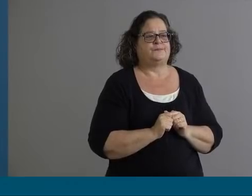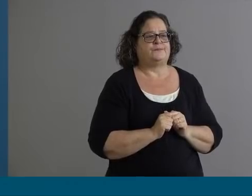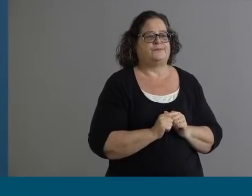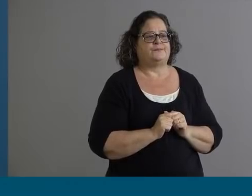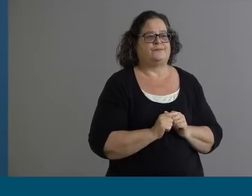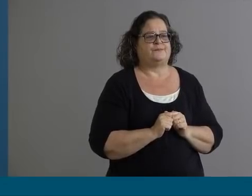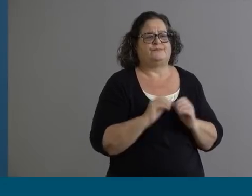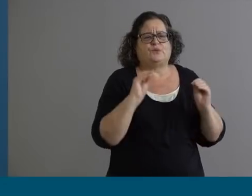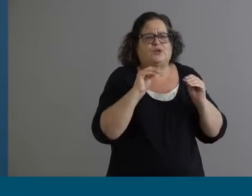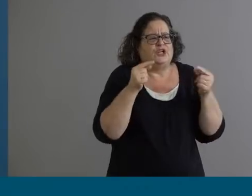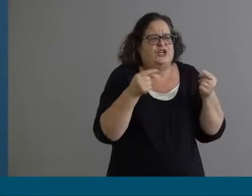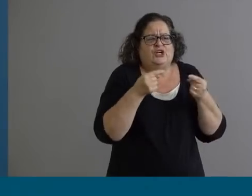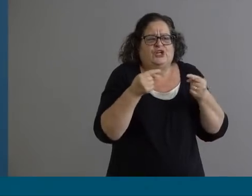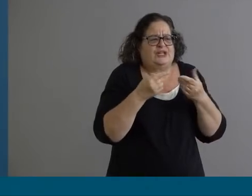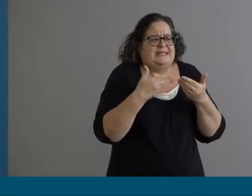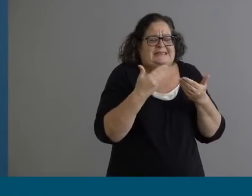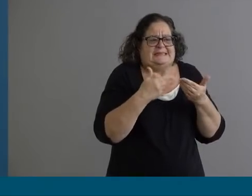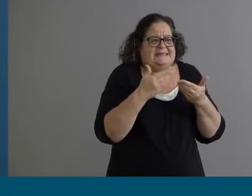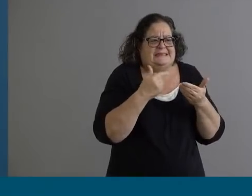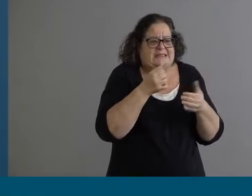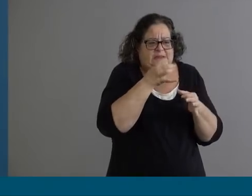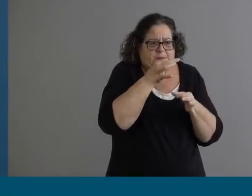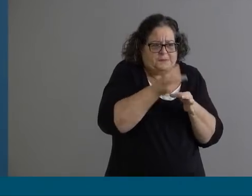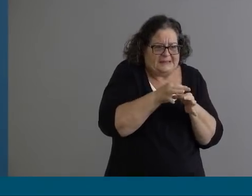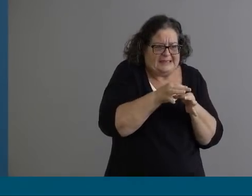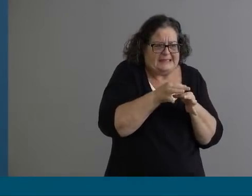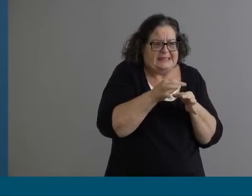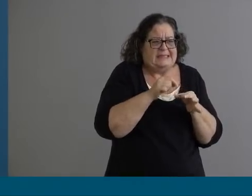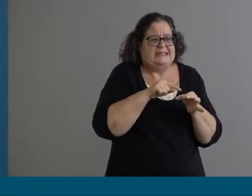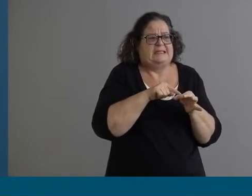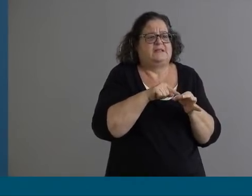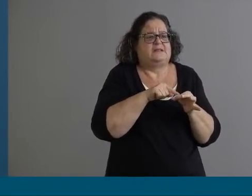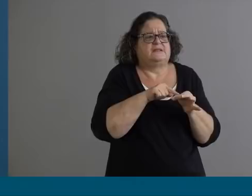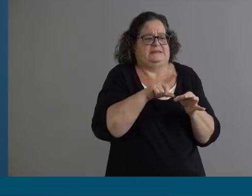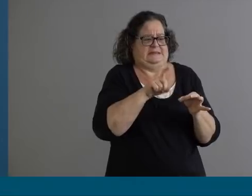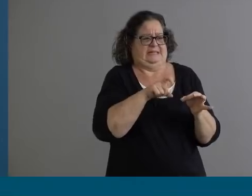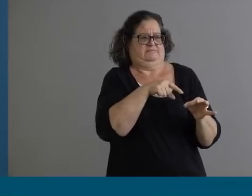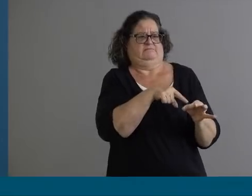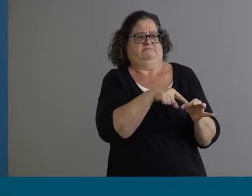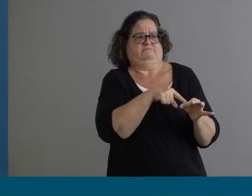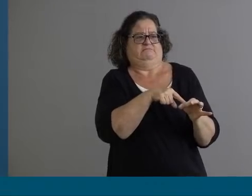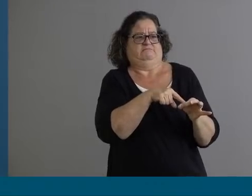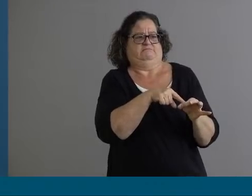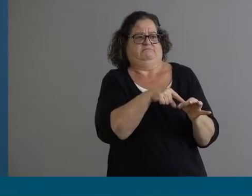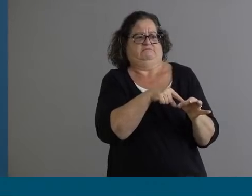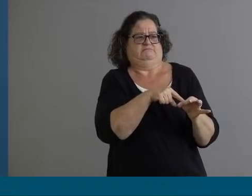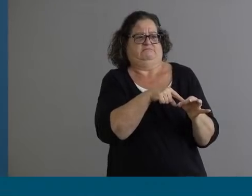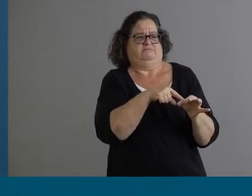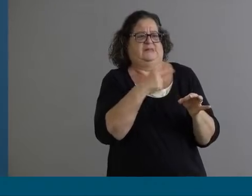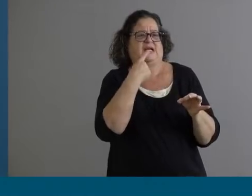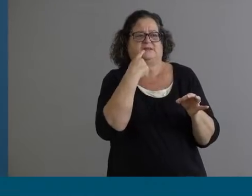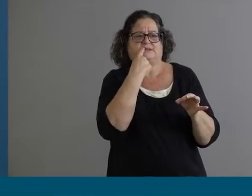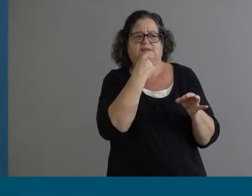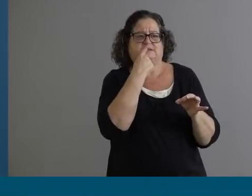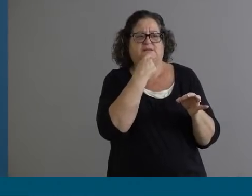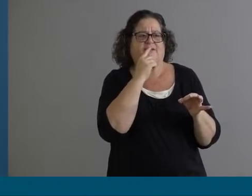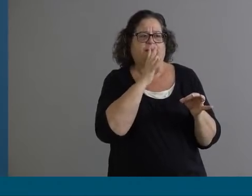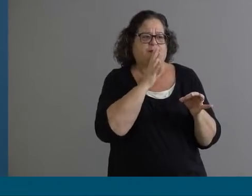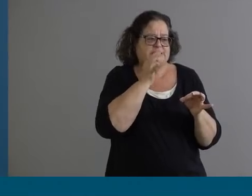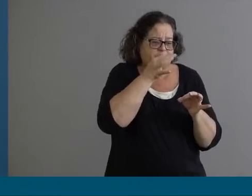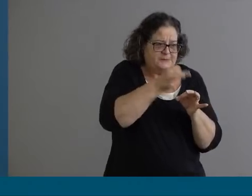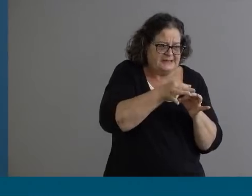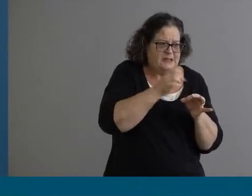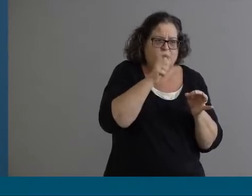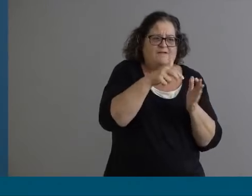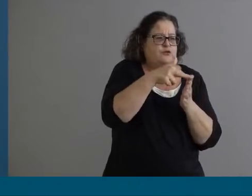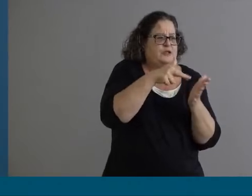is spit into a capsule and the test is done with saliva. There's no need to pre-register for an appointment.